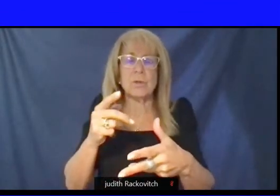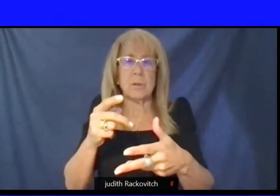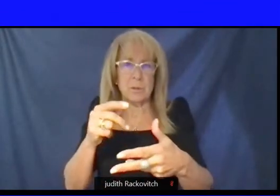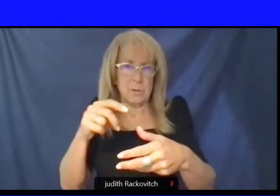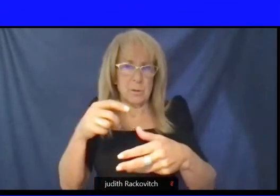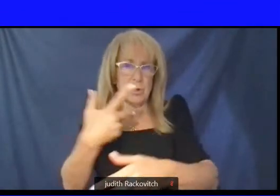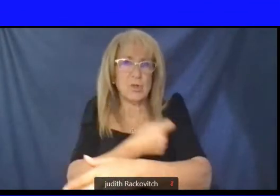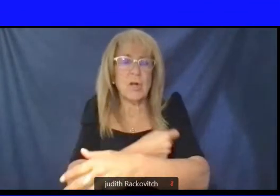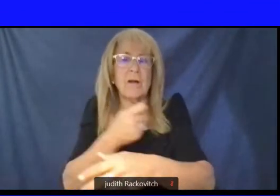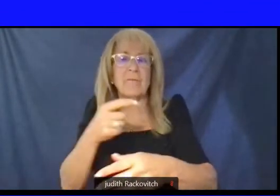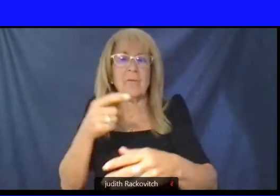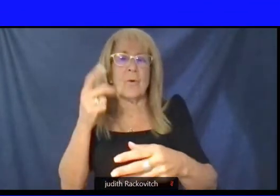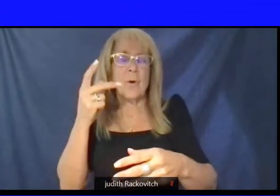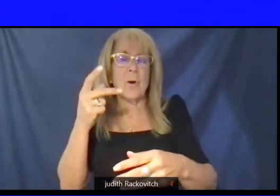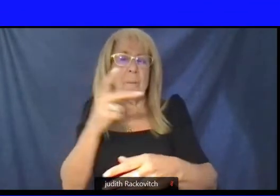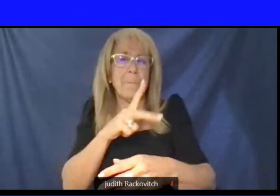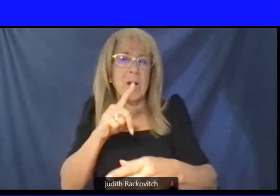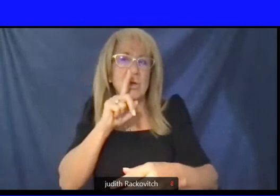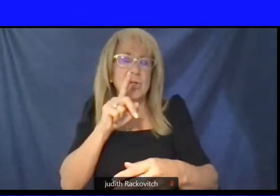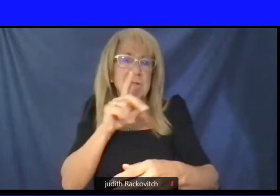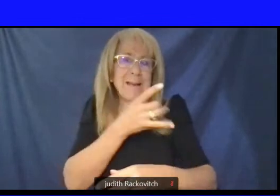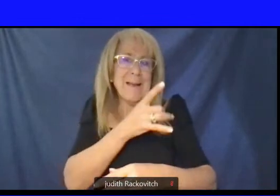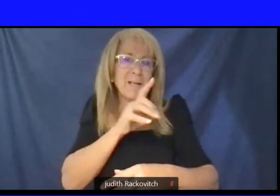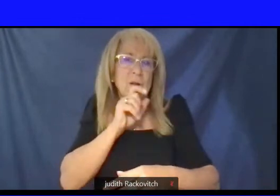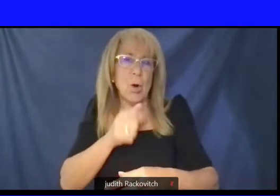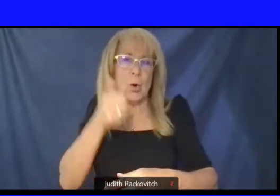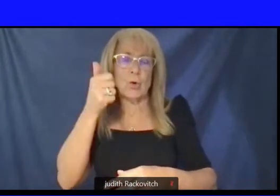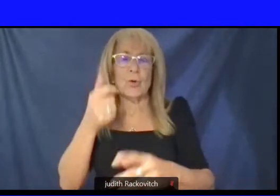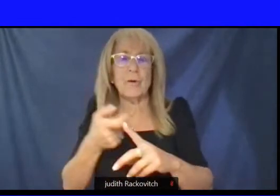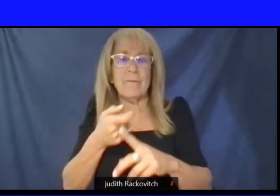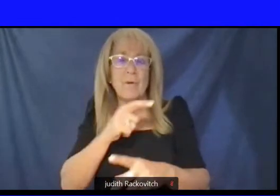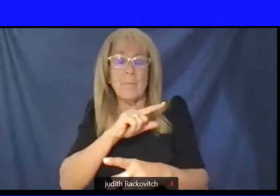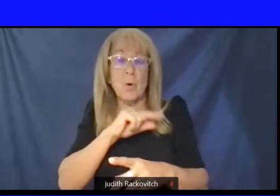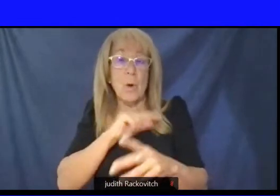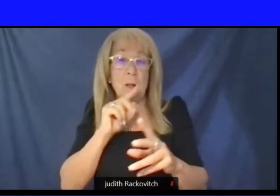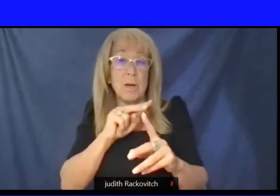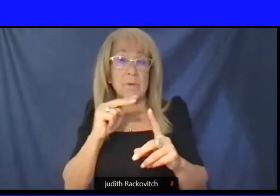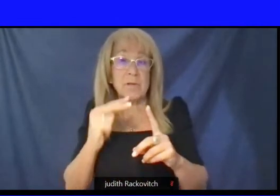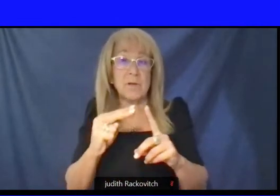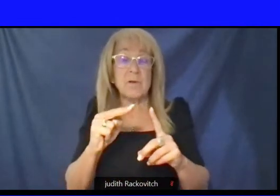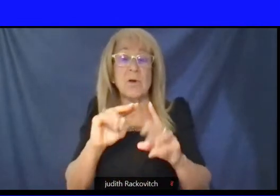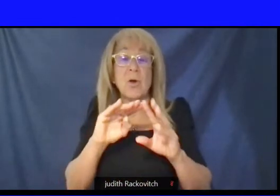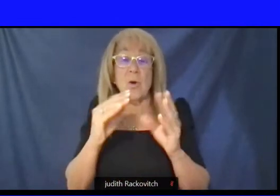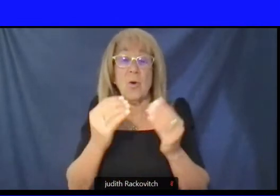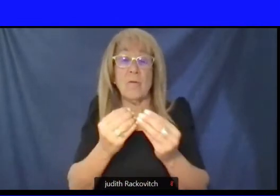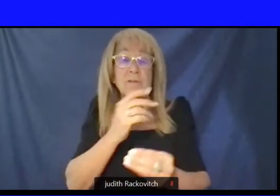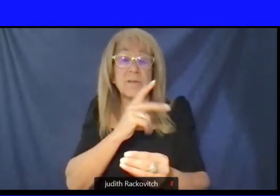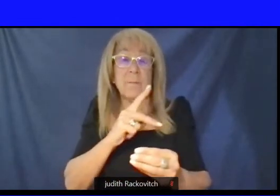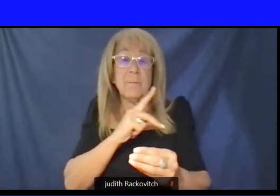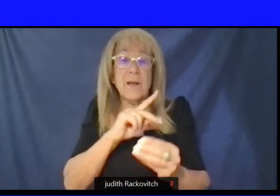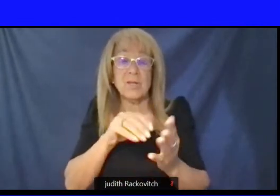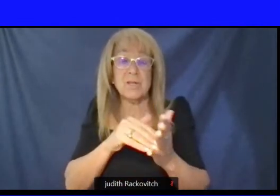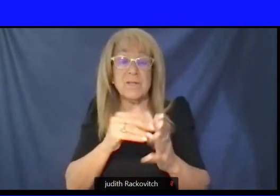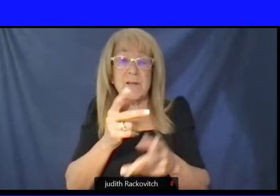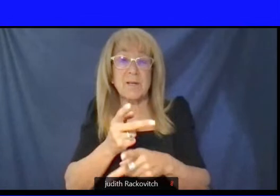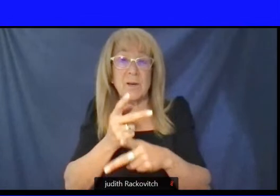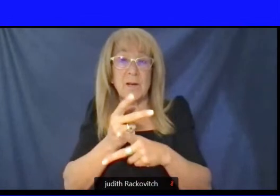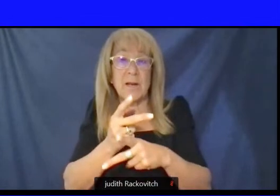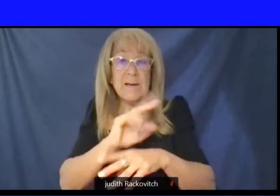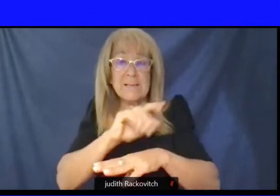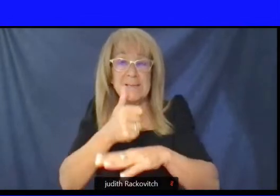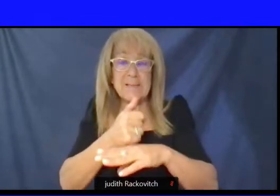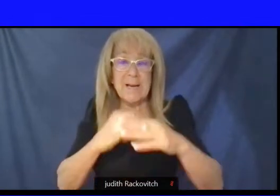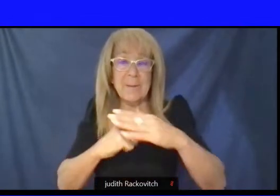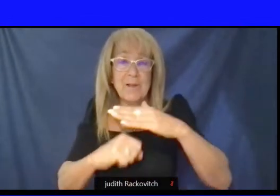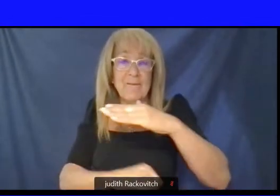foundation to create what we call the Positive Practice Quality Research System Team Committee. And this PQRST committee